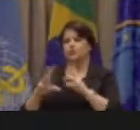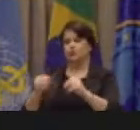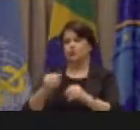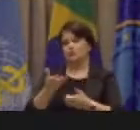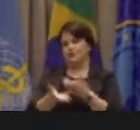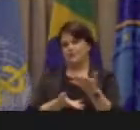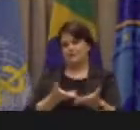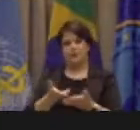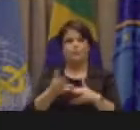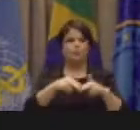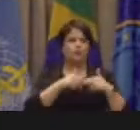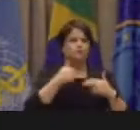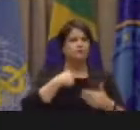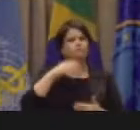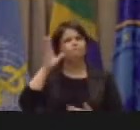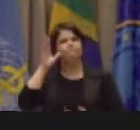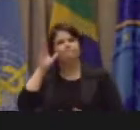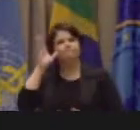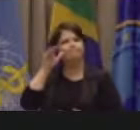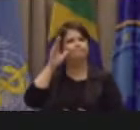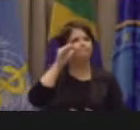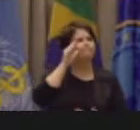the service scope.